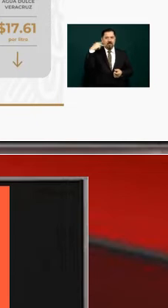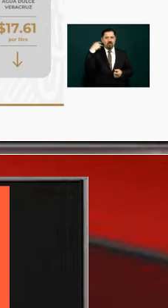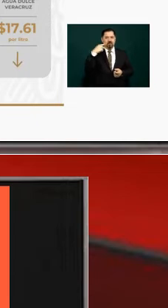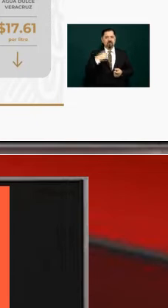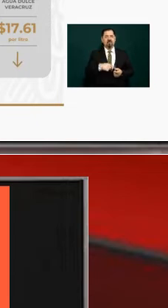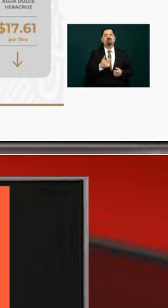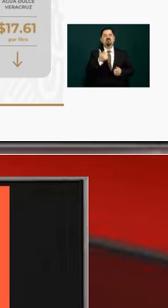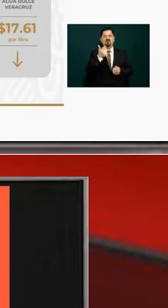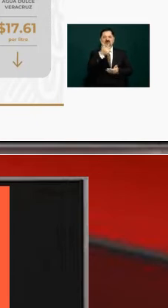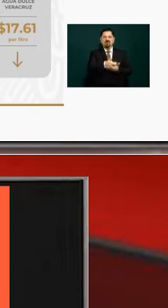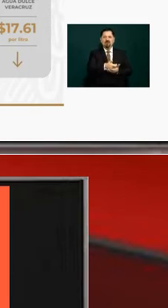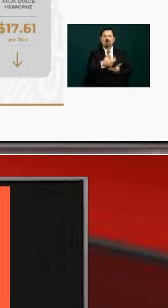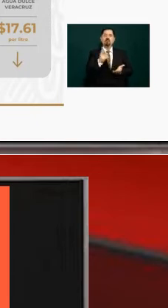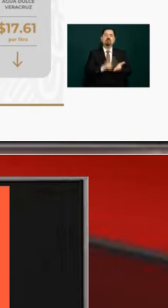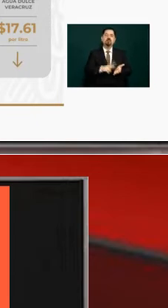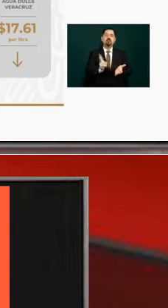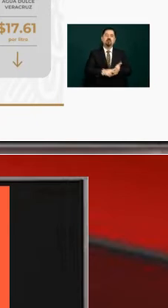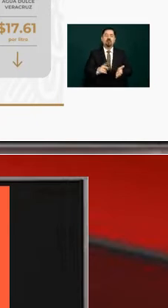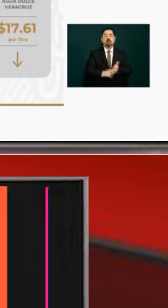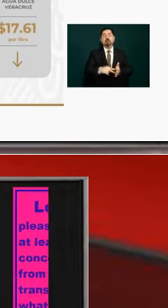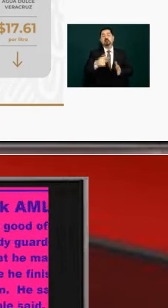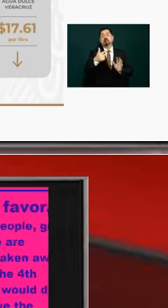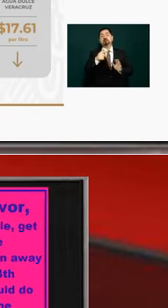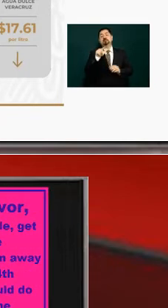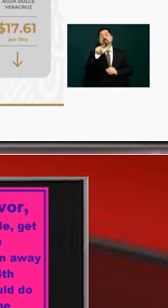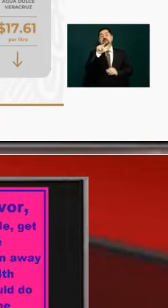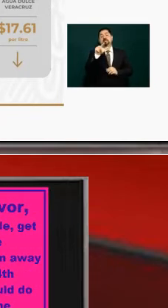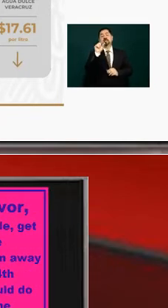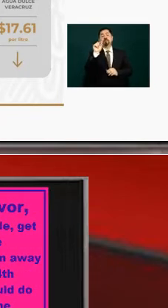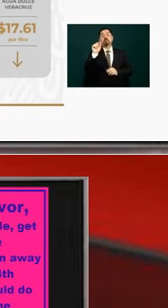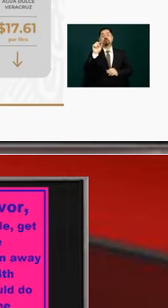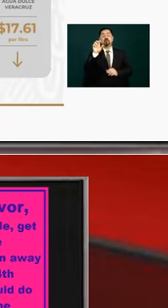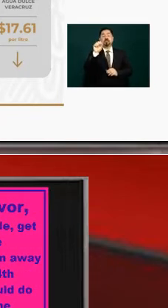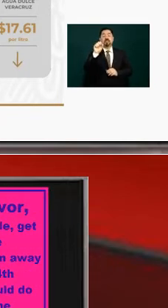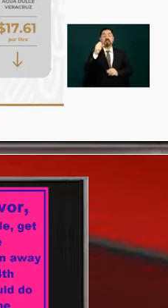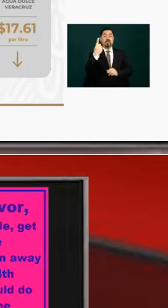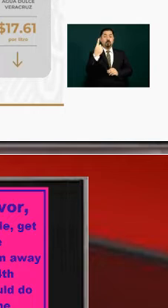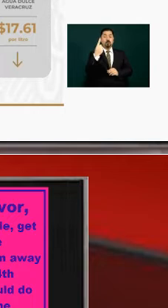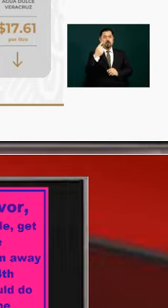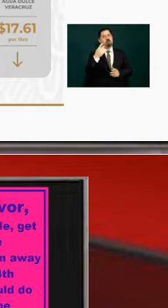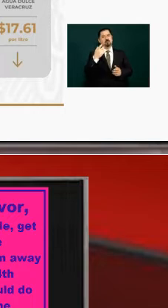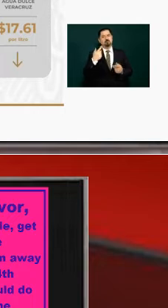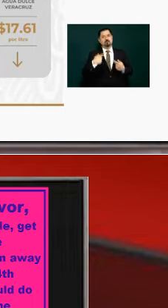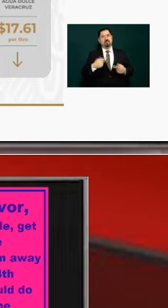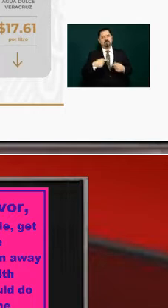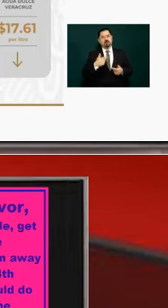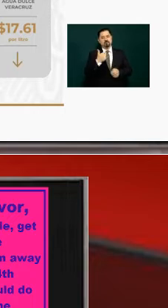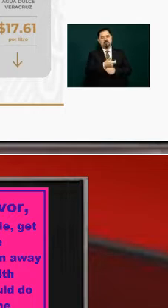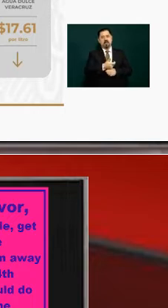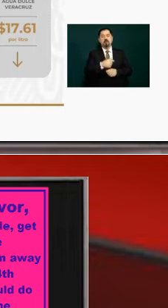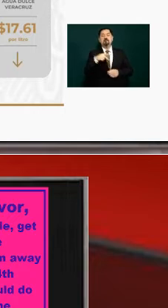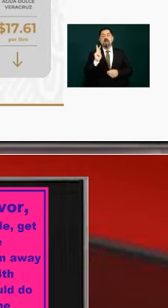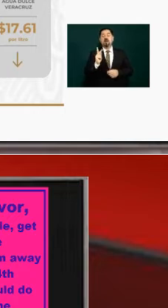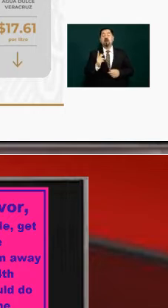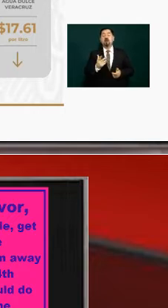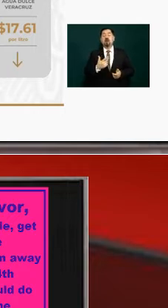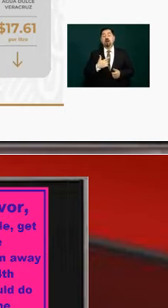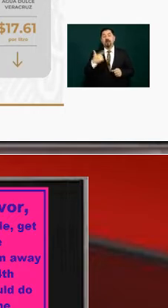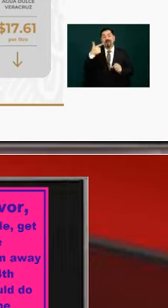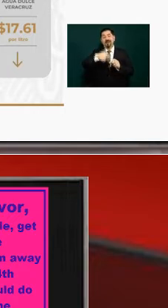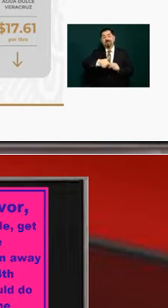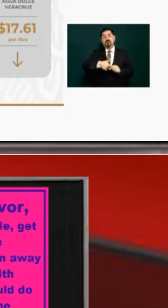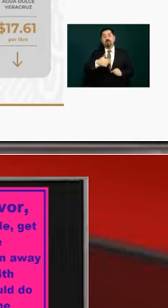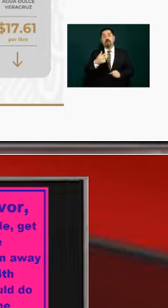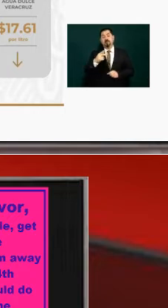under 1761 Pearlie neither to the public in case our